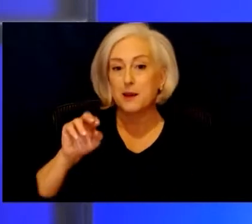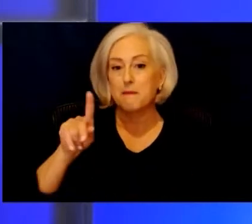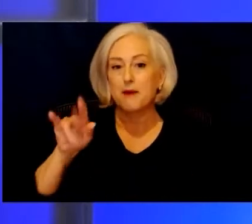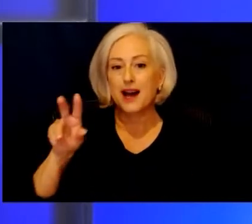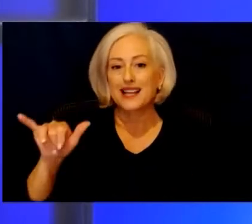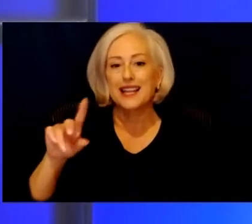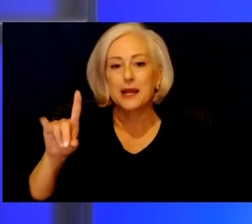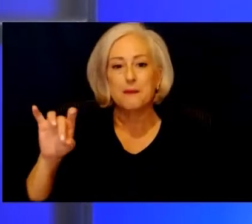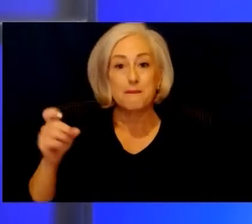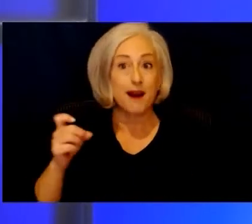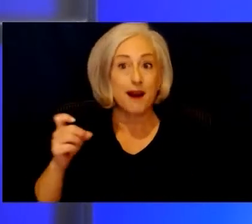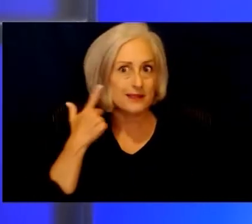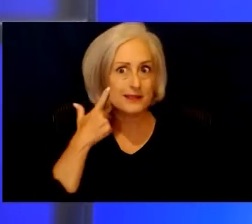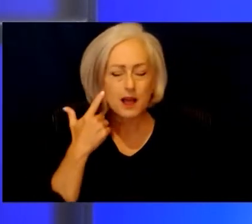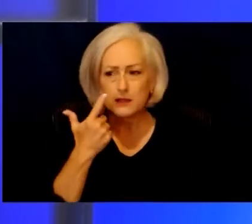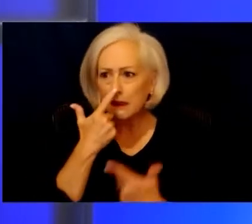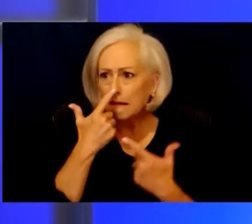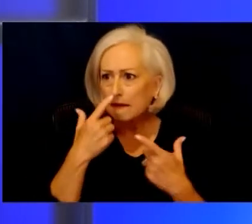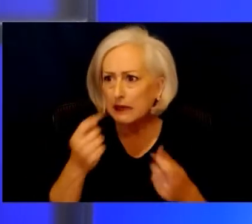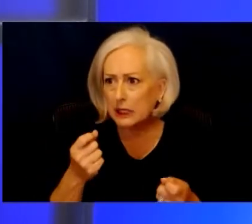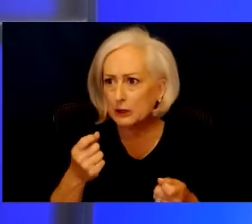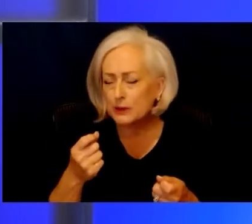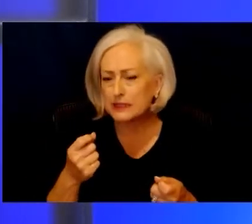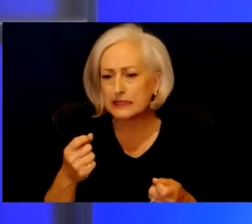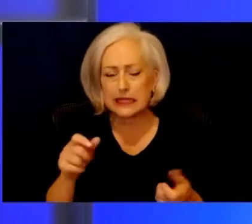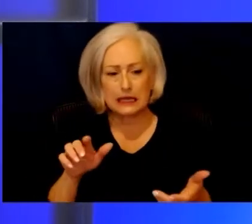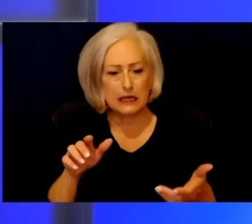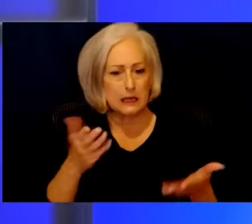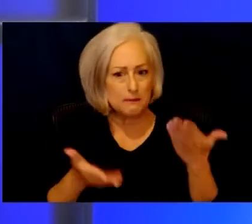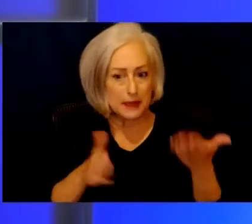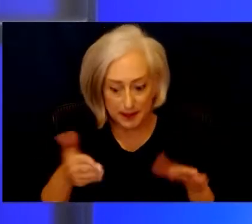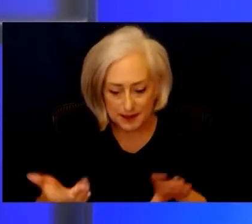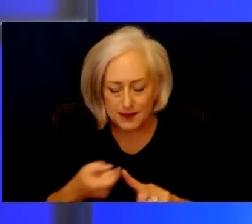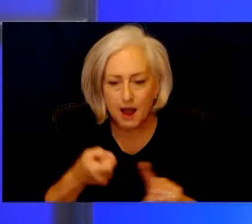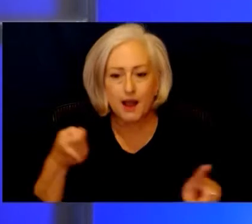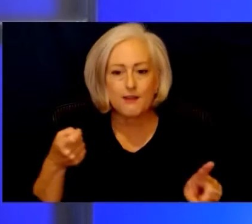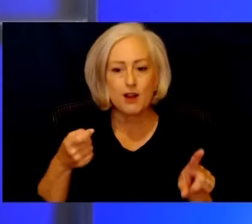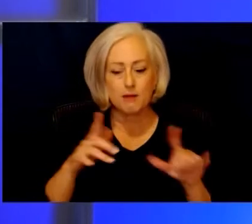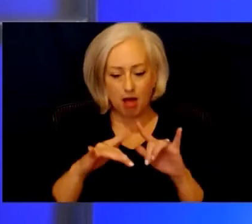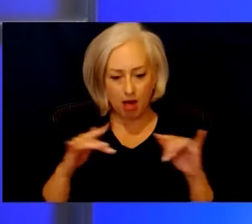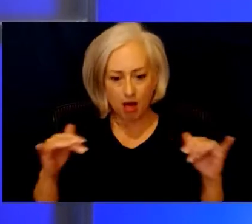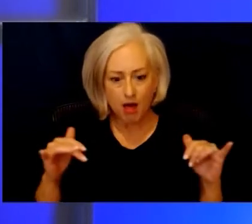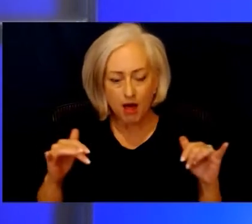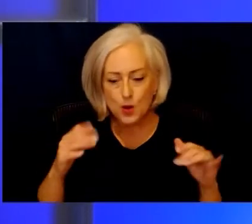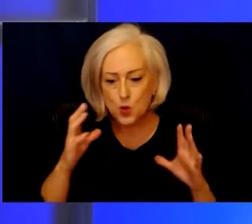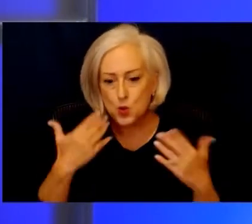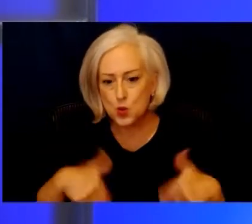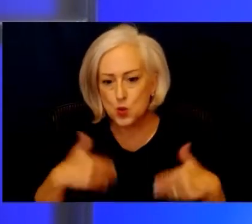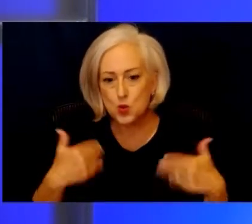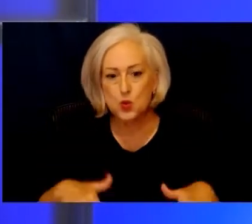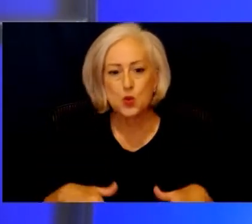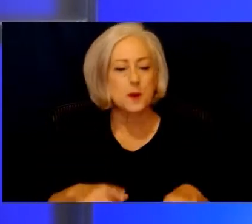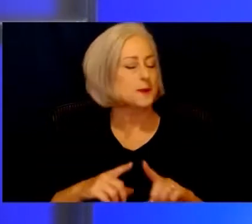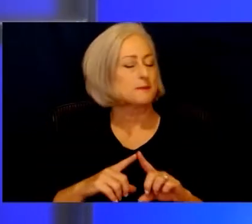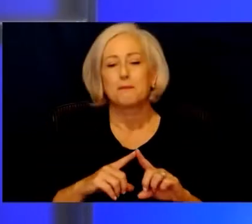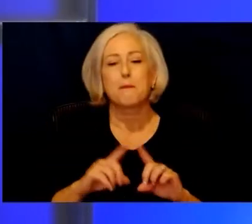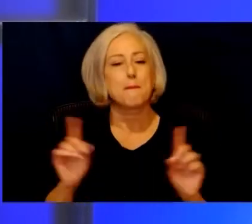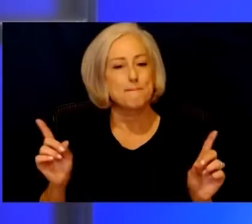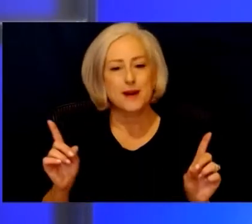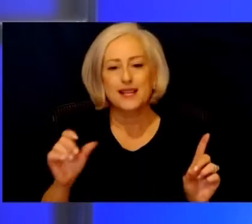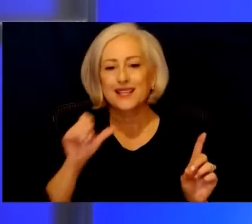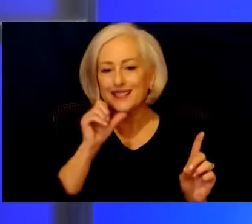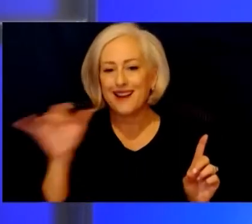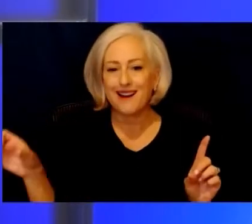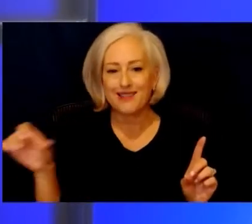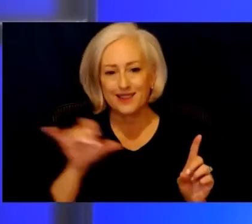really deadly, it's really doesn't carry a very, especially this strain that's kind of imported to Europe and the